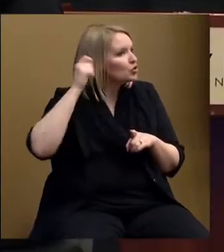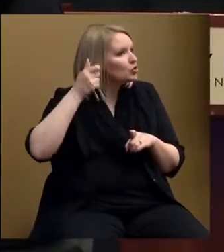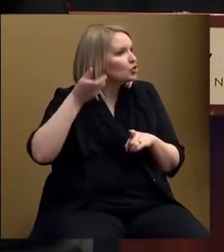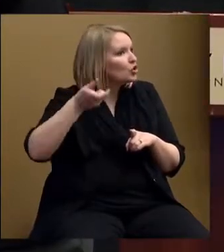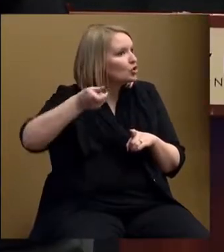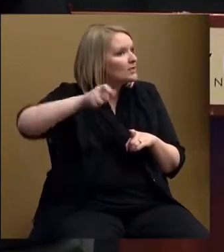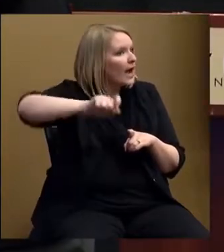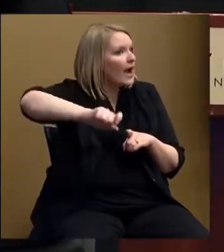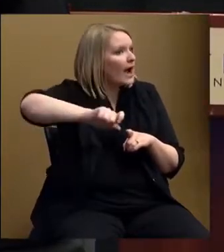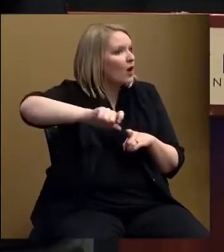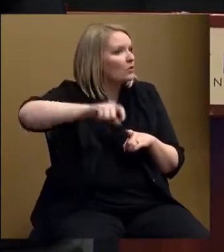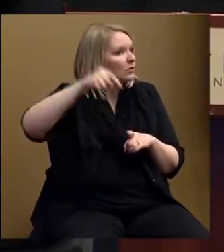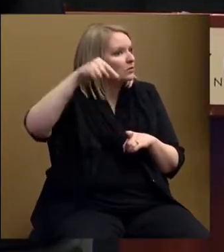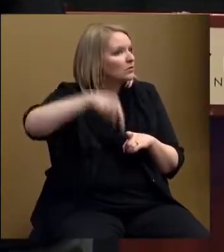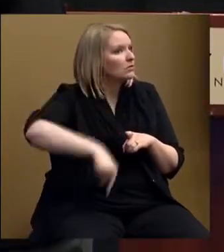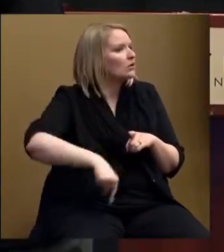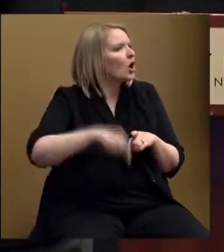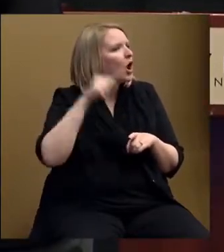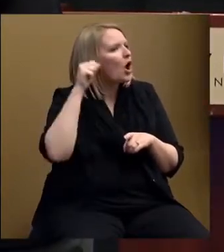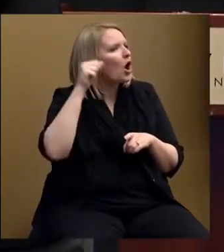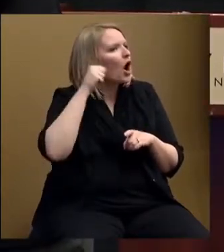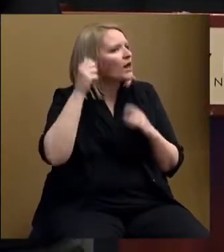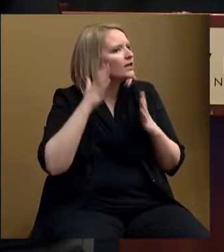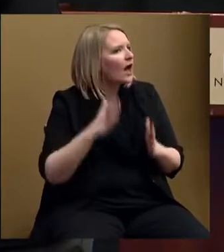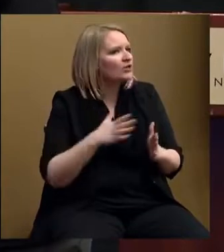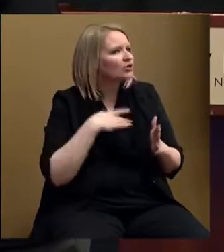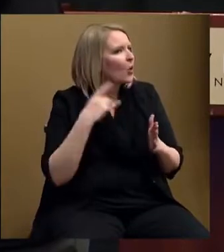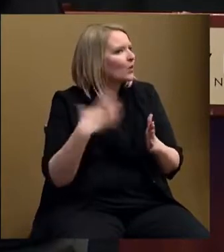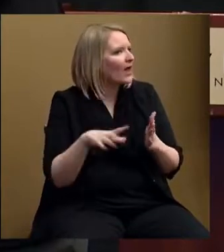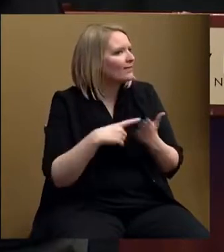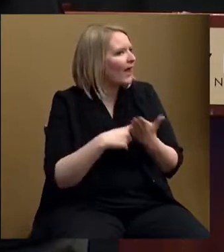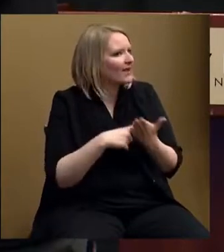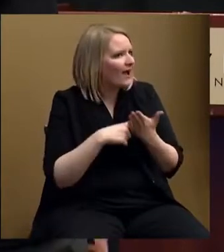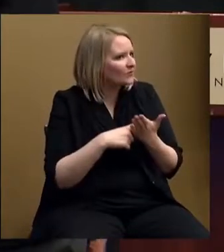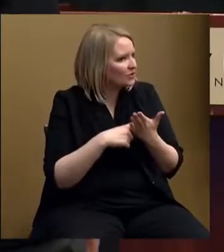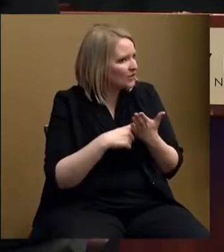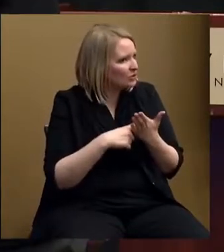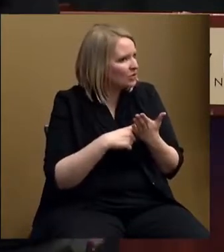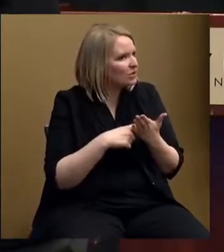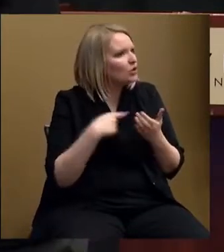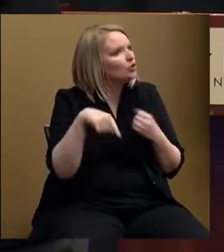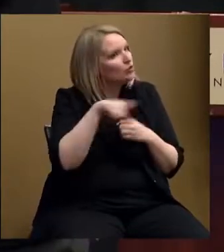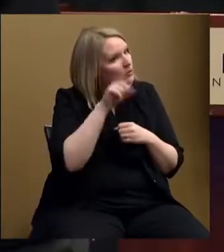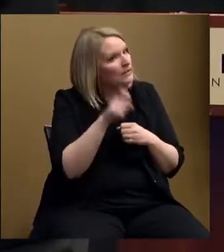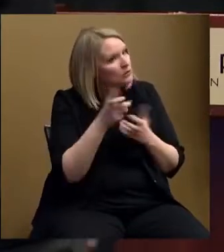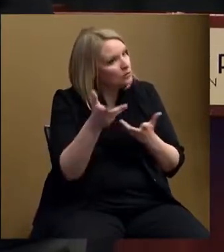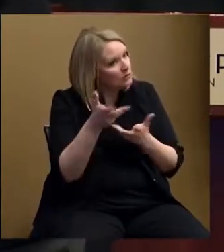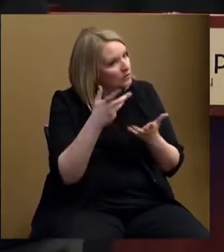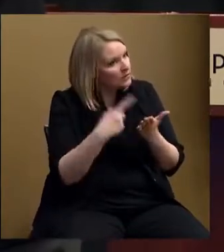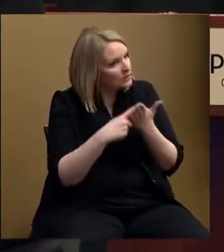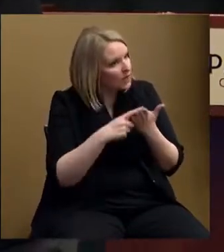down, audiologists don't necessarily like to have that conversation. It's your job to have that